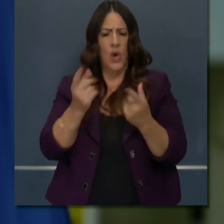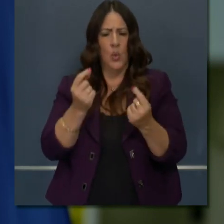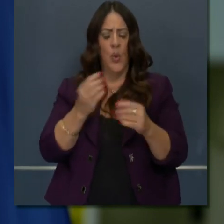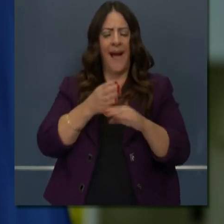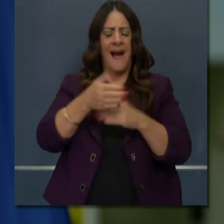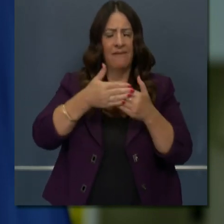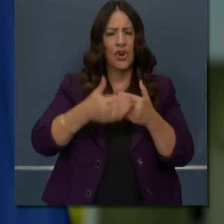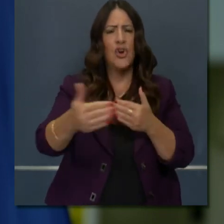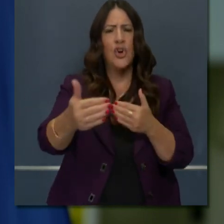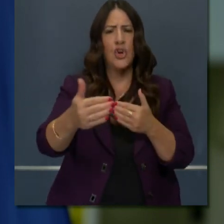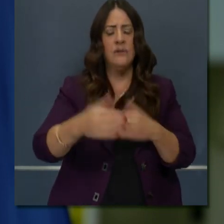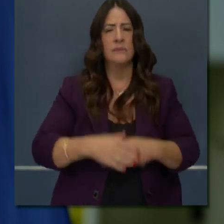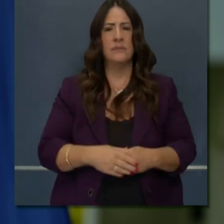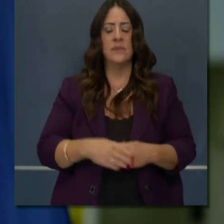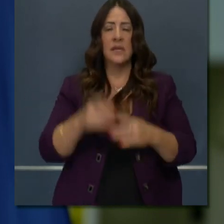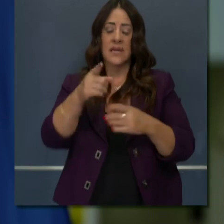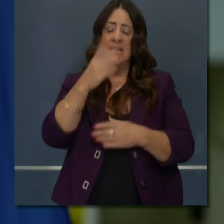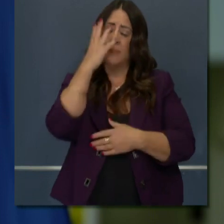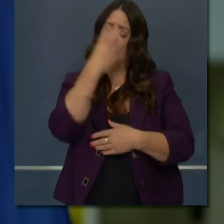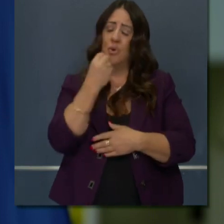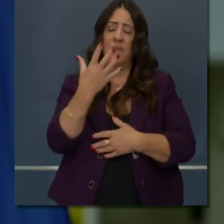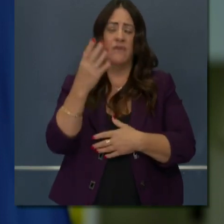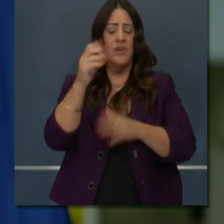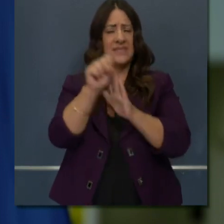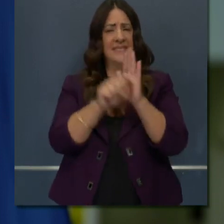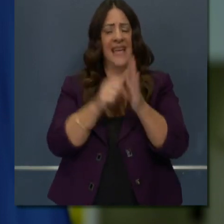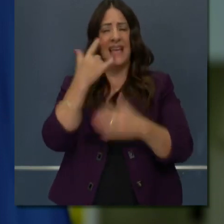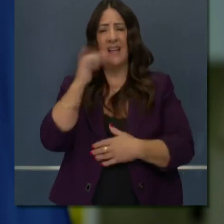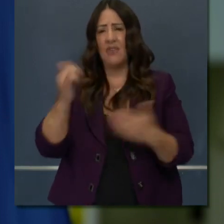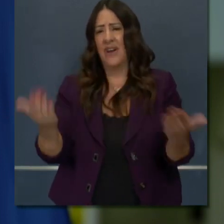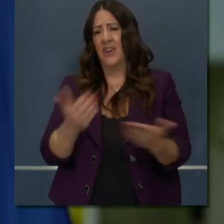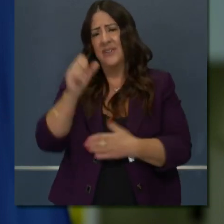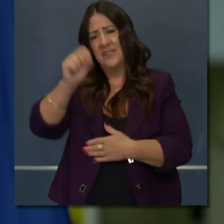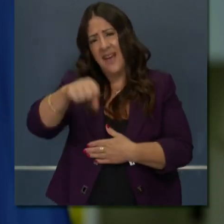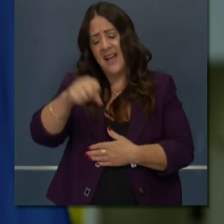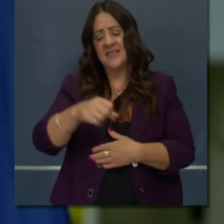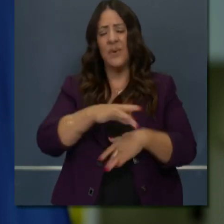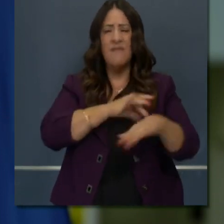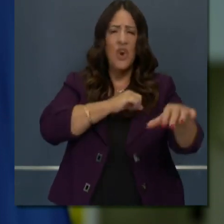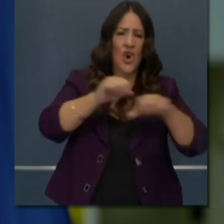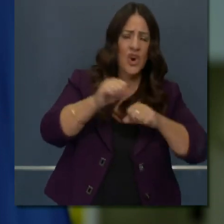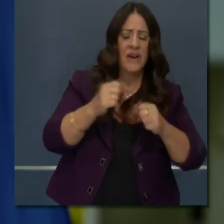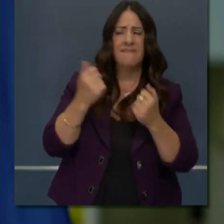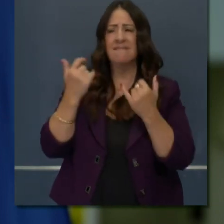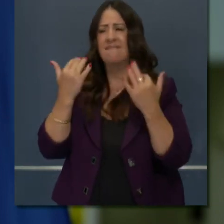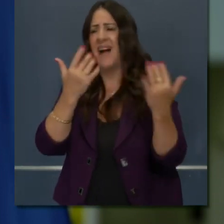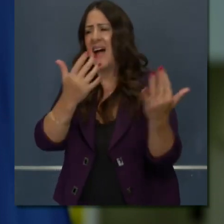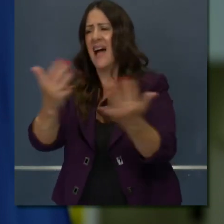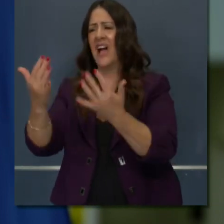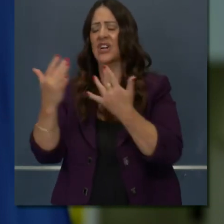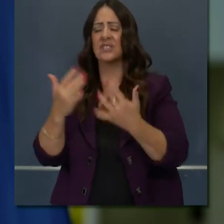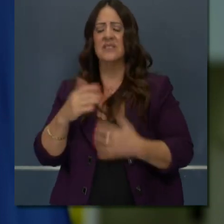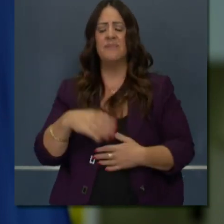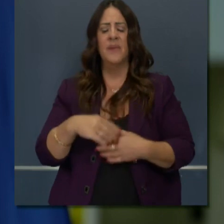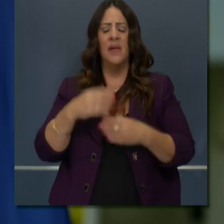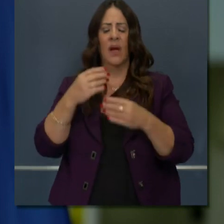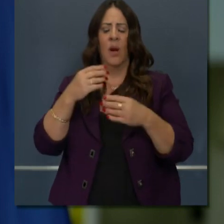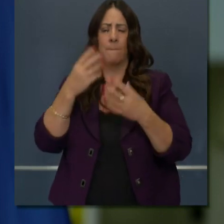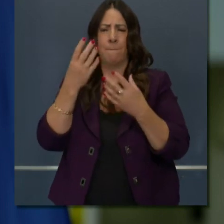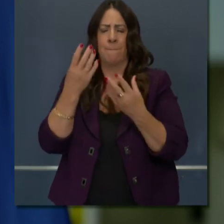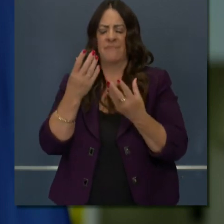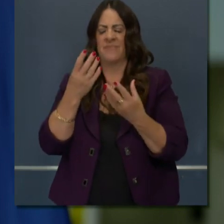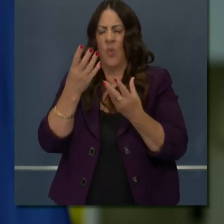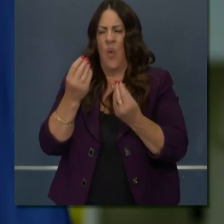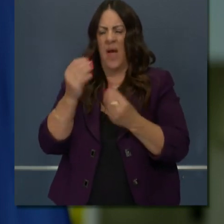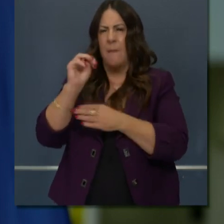is it's geologically active all over the place. Earthquakes, wildfires, landslides,